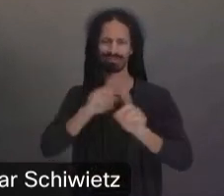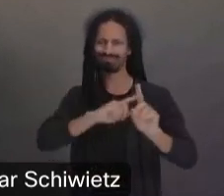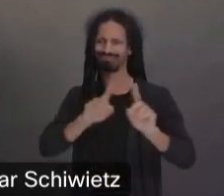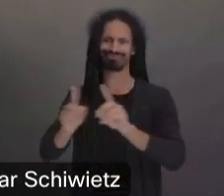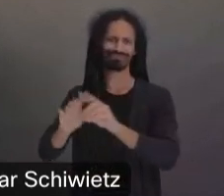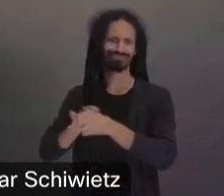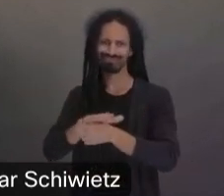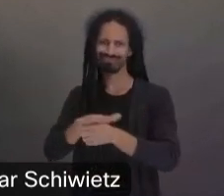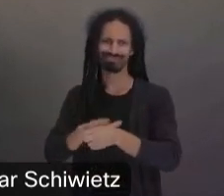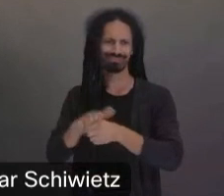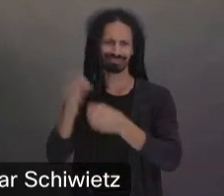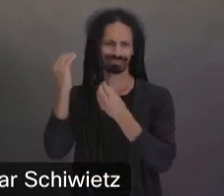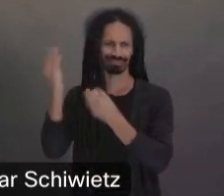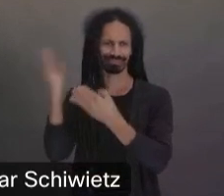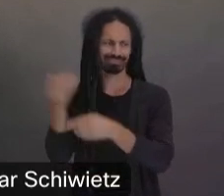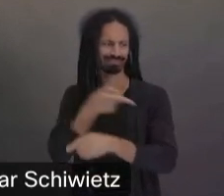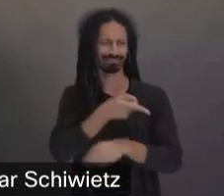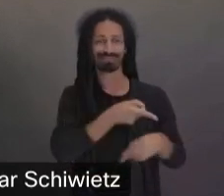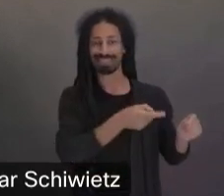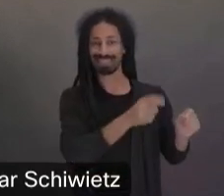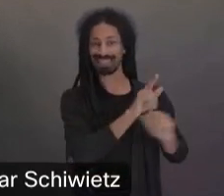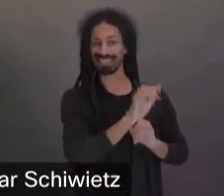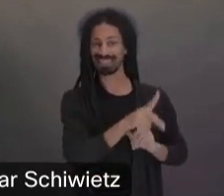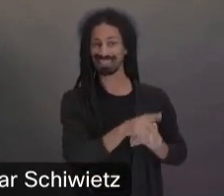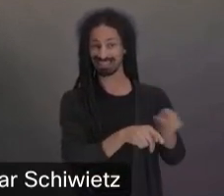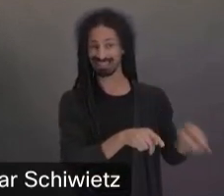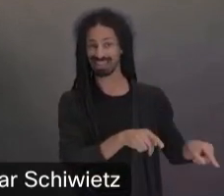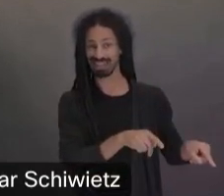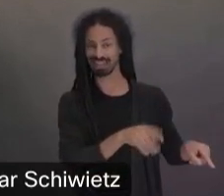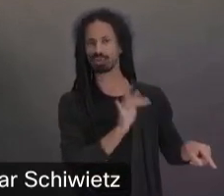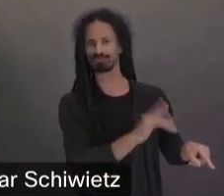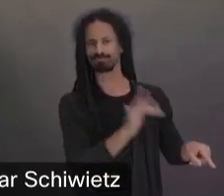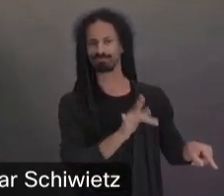always click on this link to find this information.